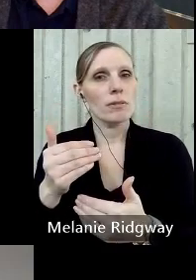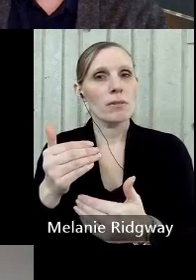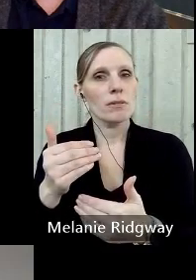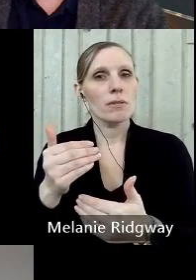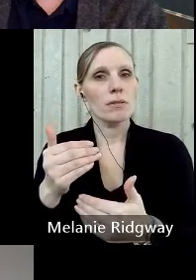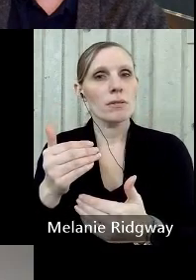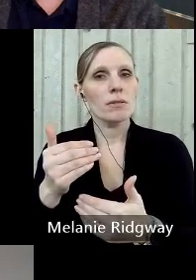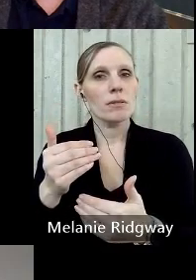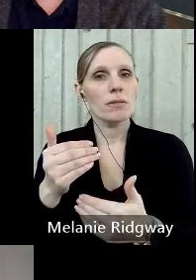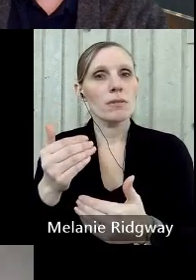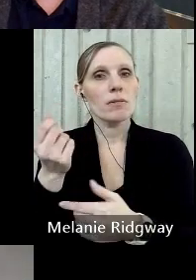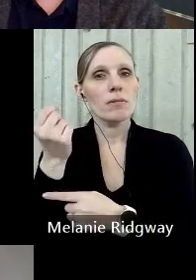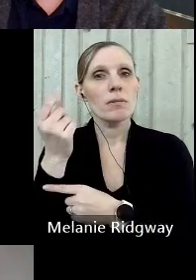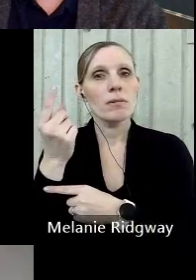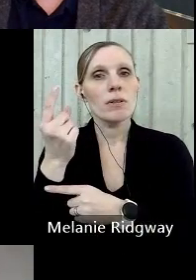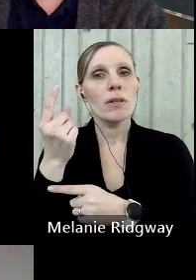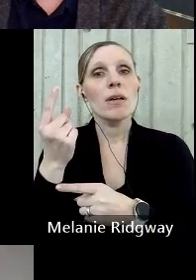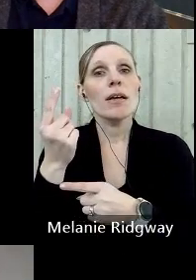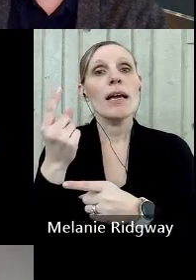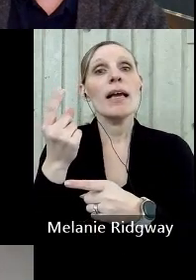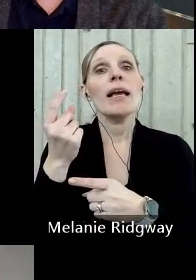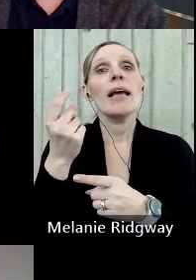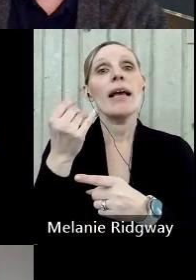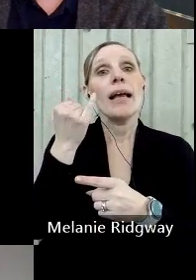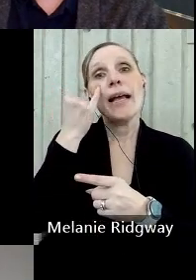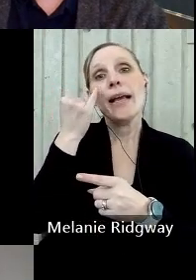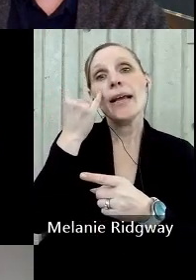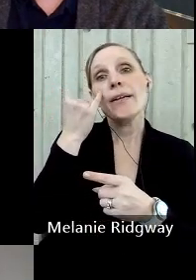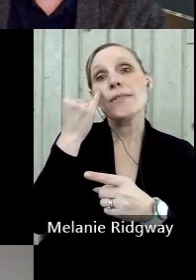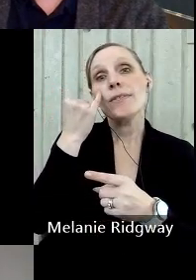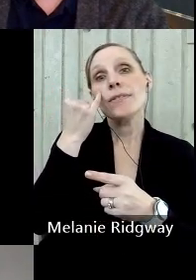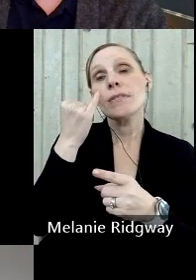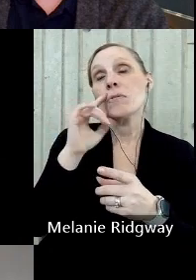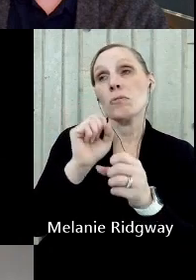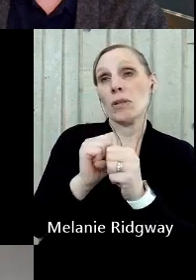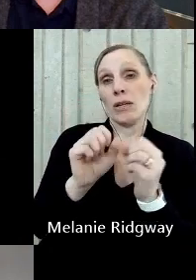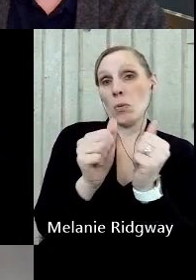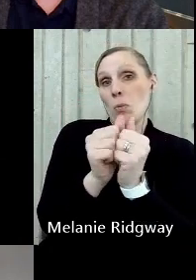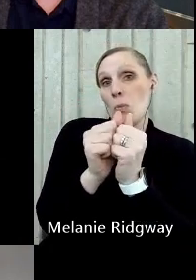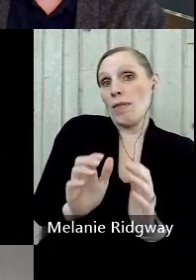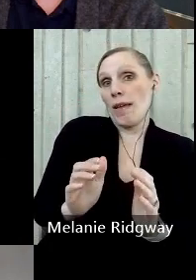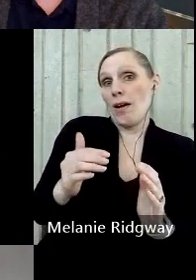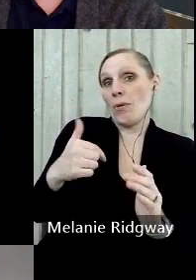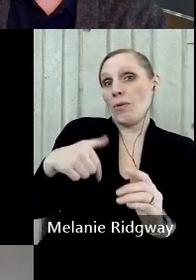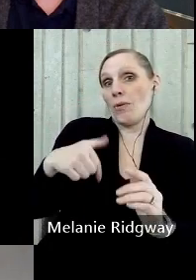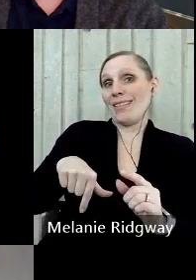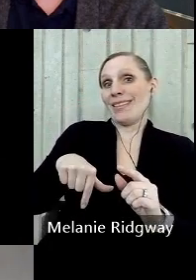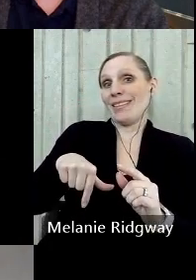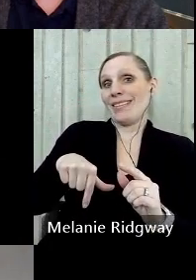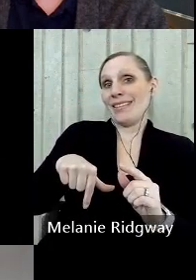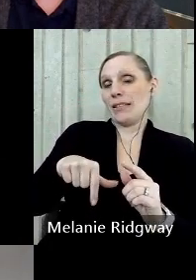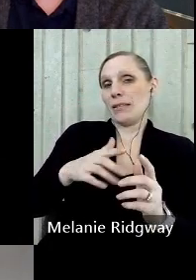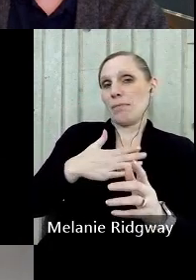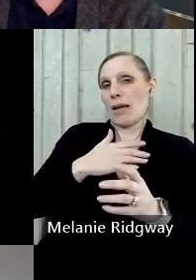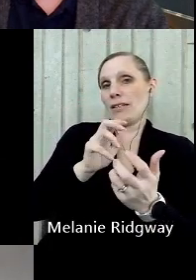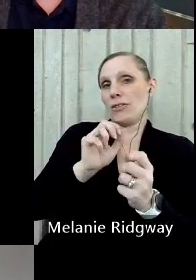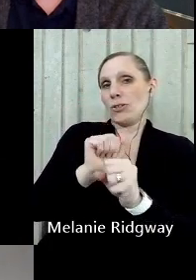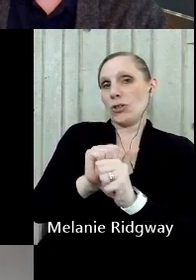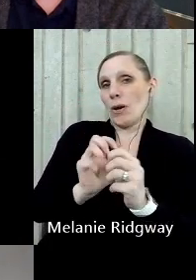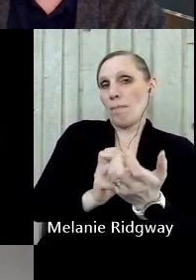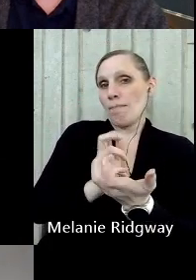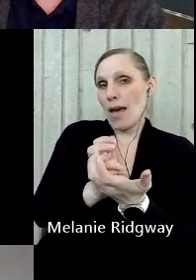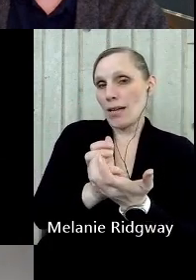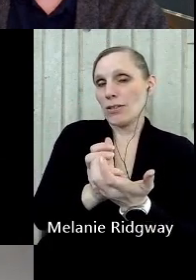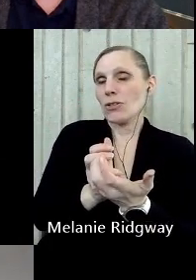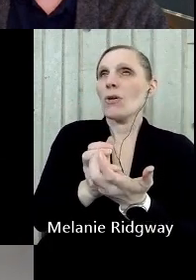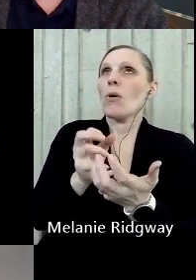proceed independently, yes, you would have that ability. If you are working with an